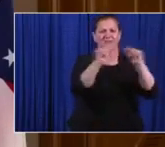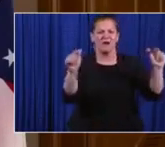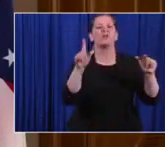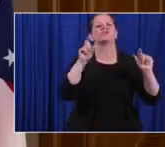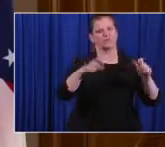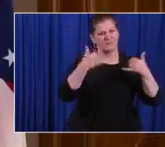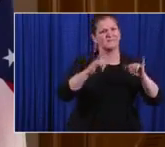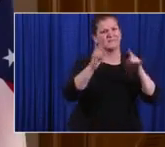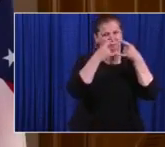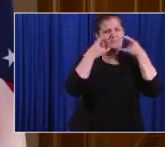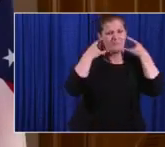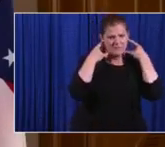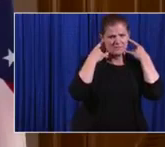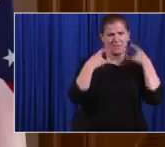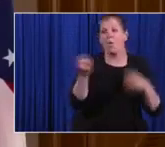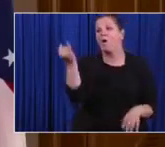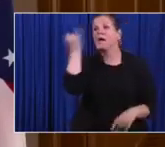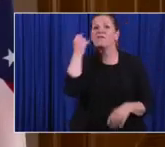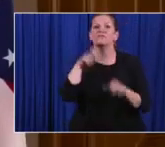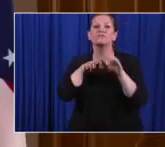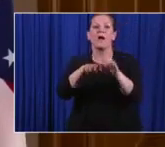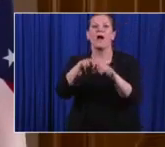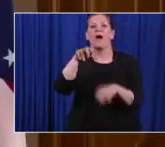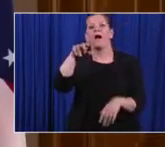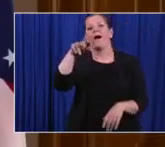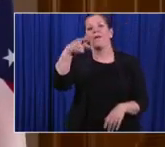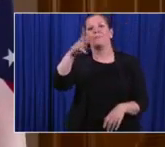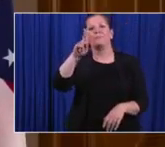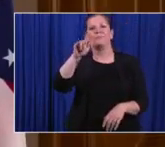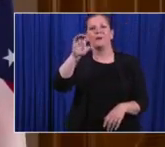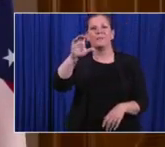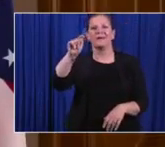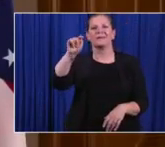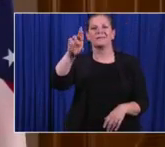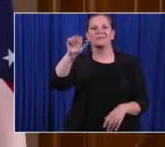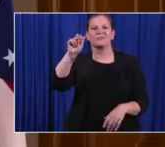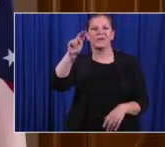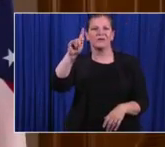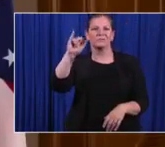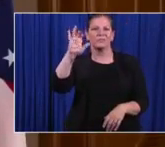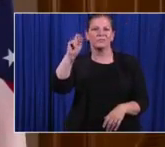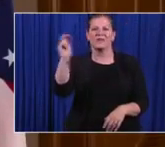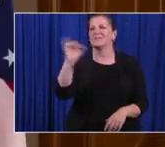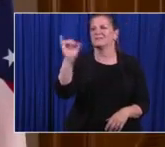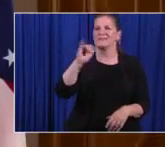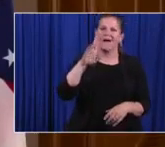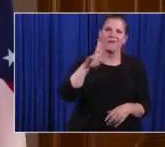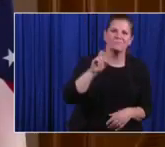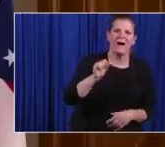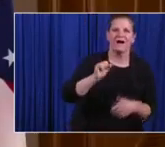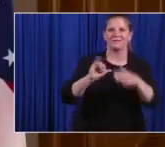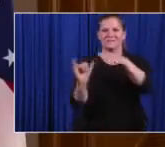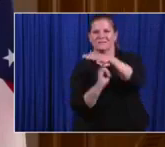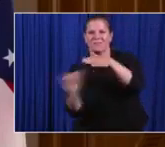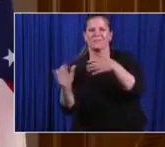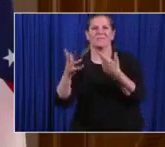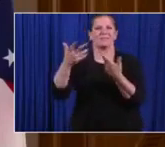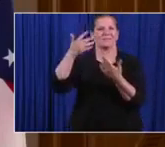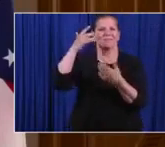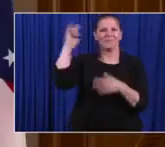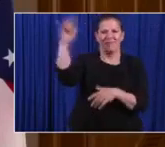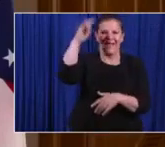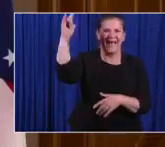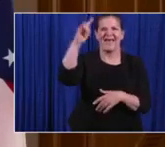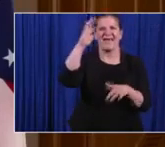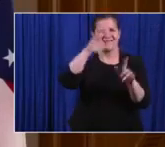public transportation, and that would include airplanes, and when they're in a business or an employer that chooses to require masks.